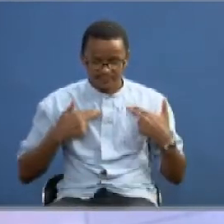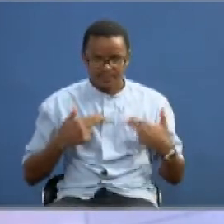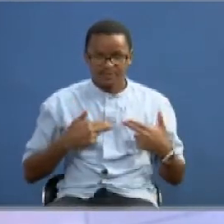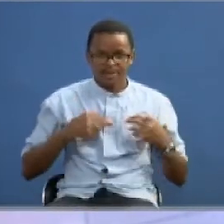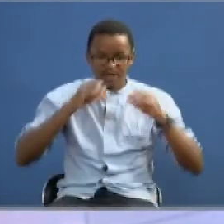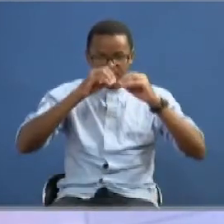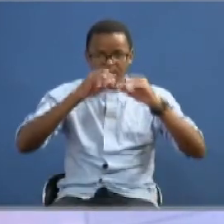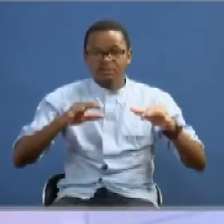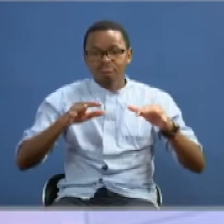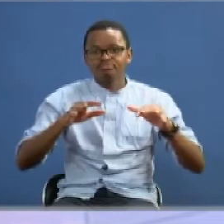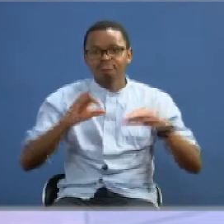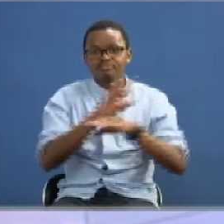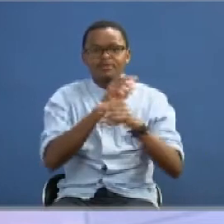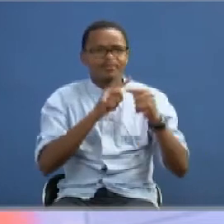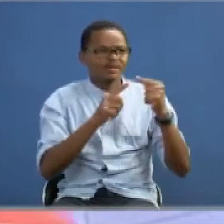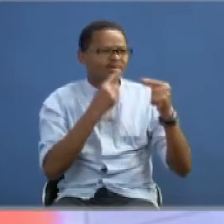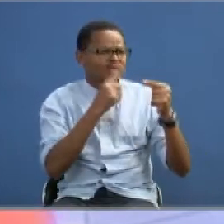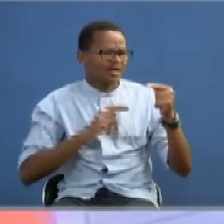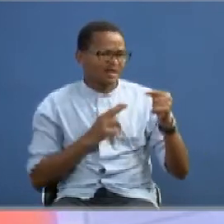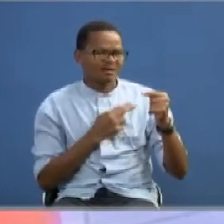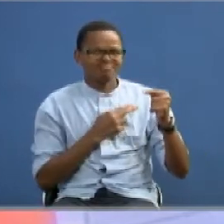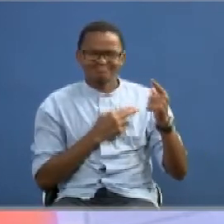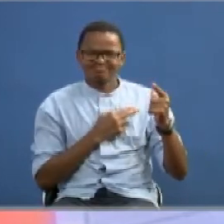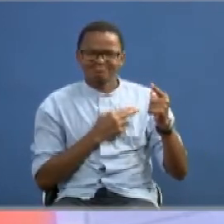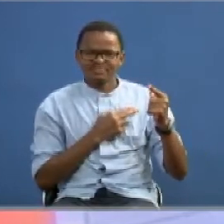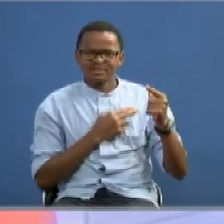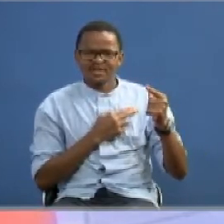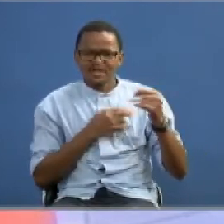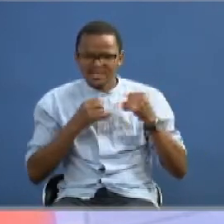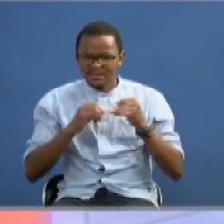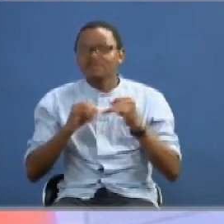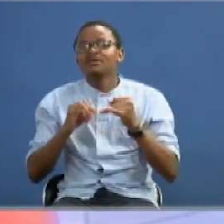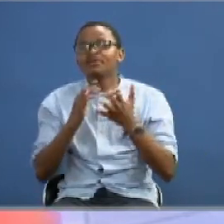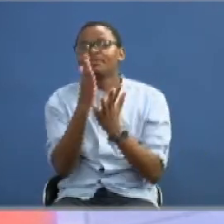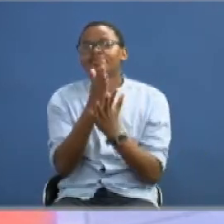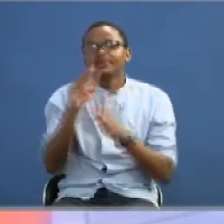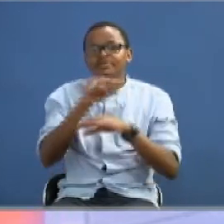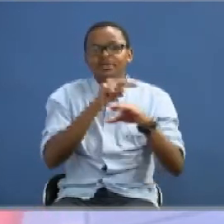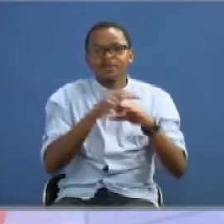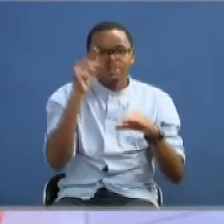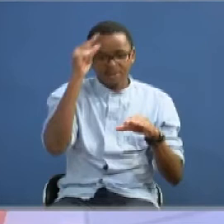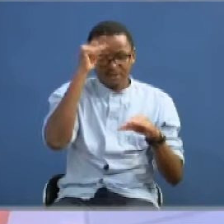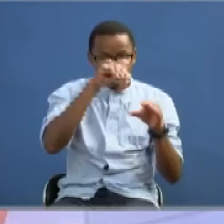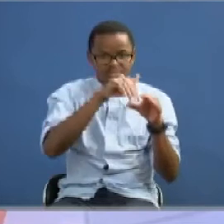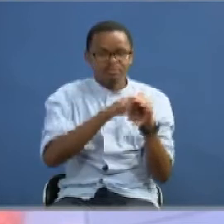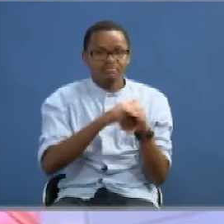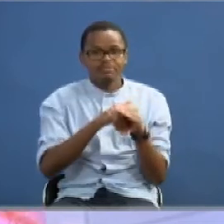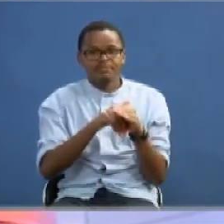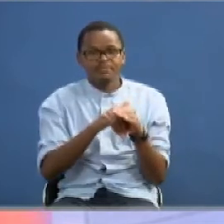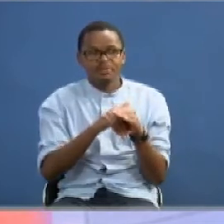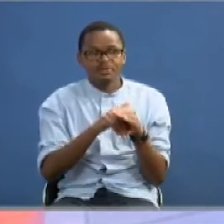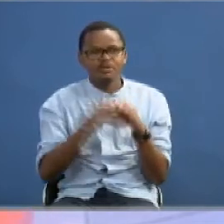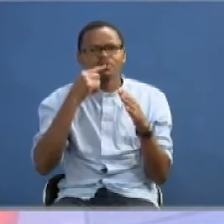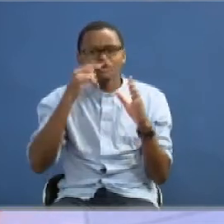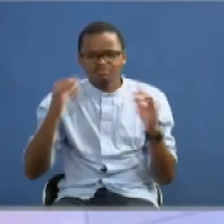devolved function, but can you tell us maybe some of the concerted efforts that you have had between the national government so as